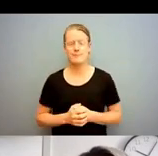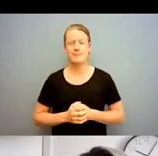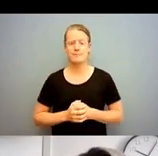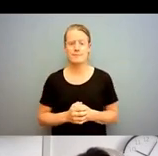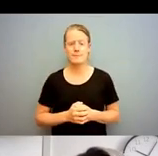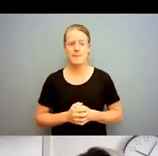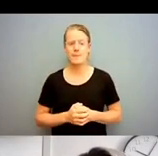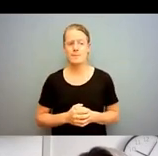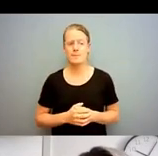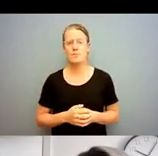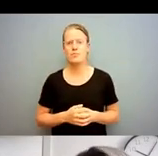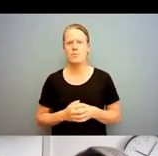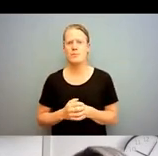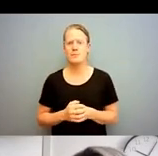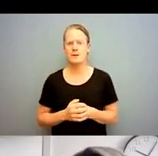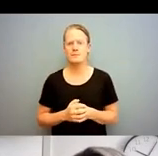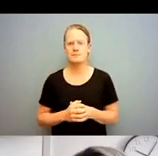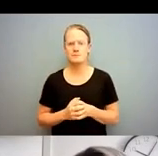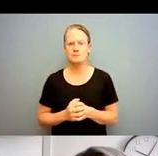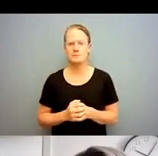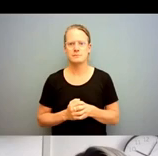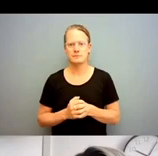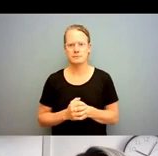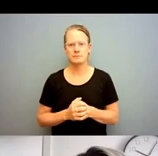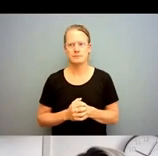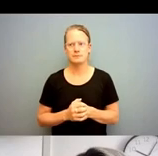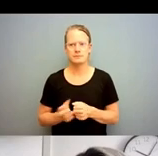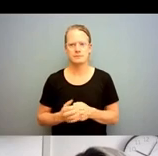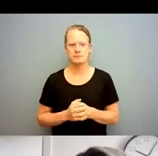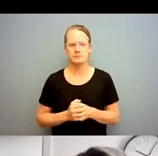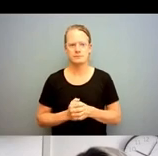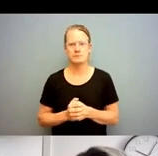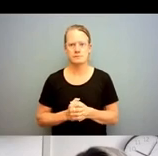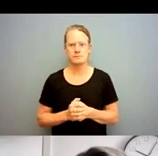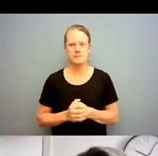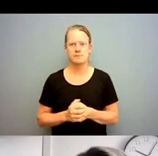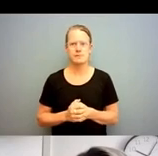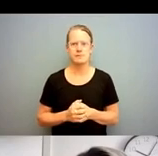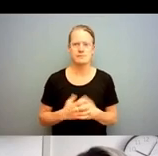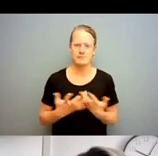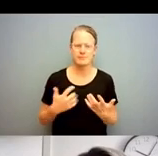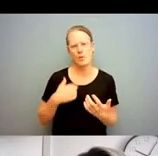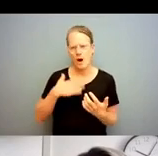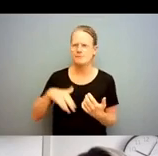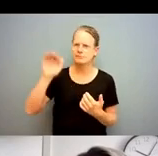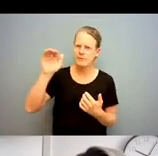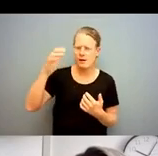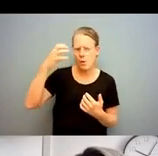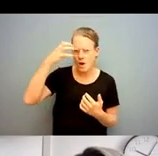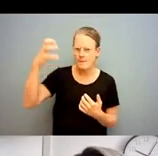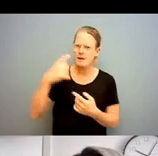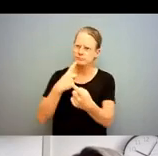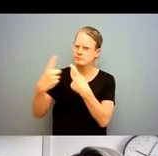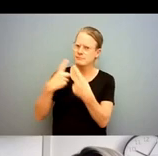asking the government what is the next plan, what's going to happen, and what's going to happen with the